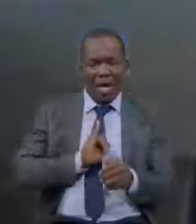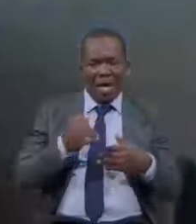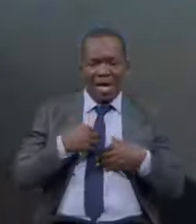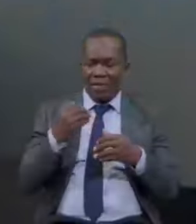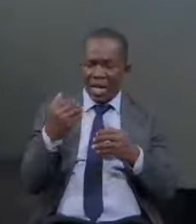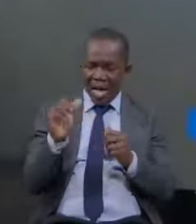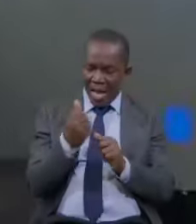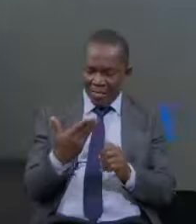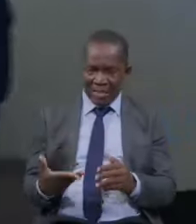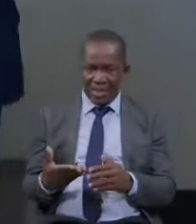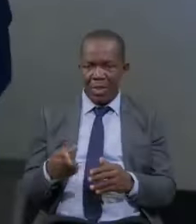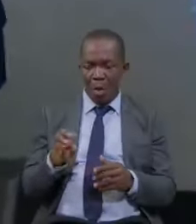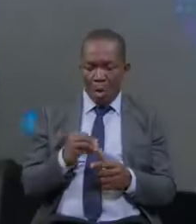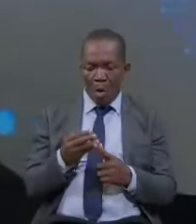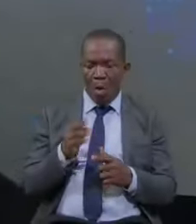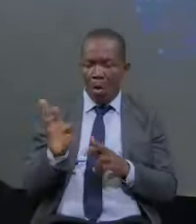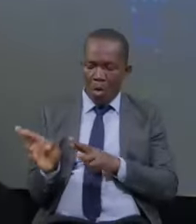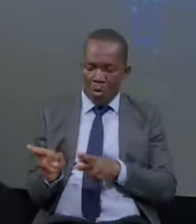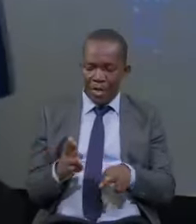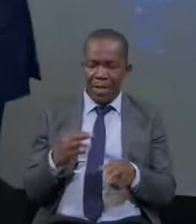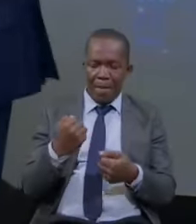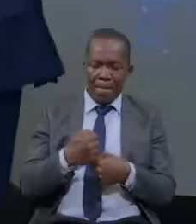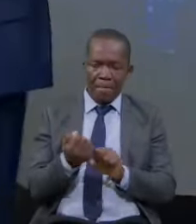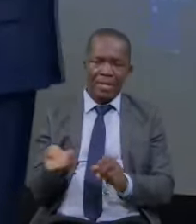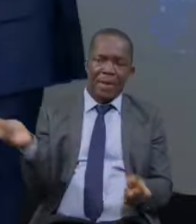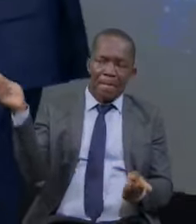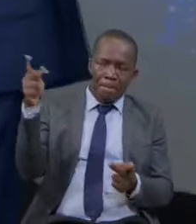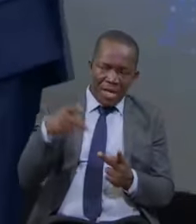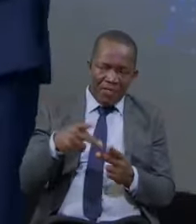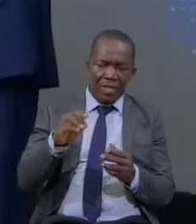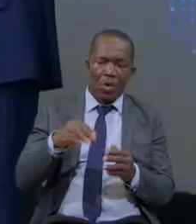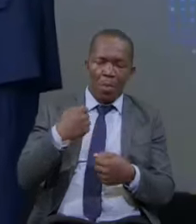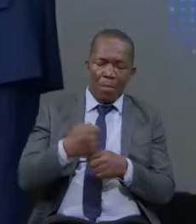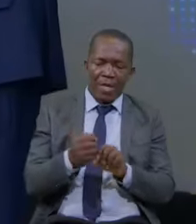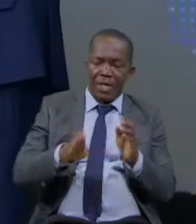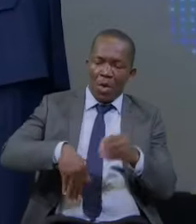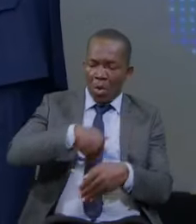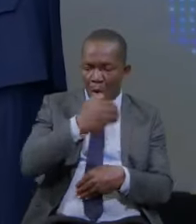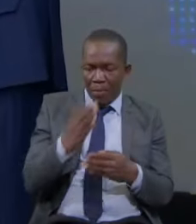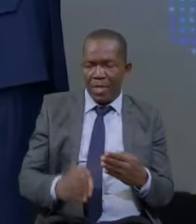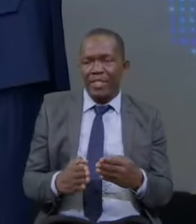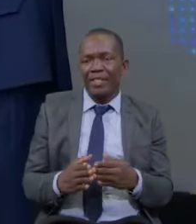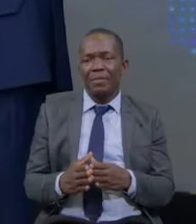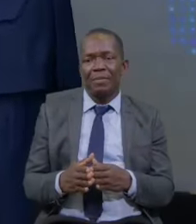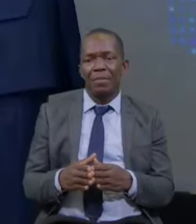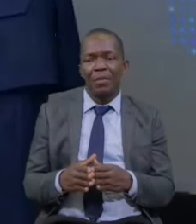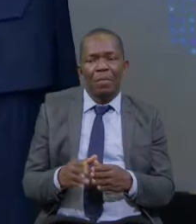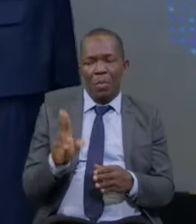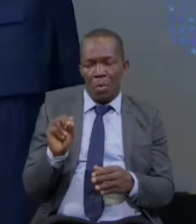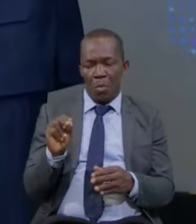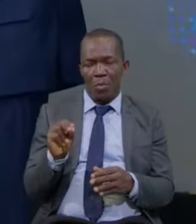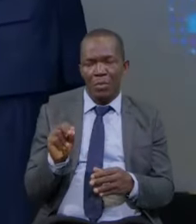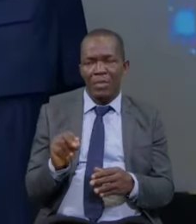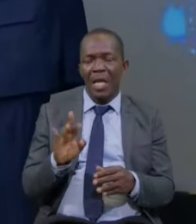complete, totally complete in everything provided by heaven. But I follow after, that I